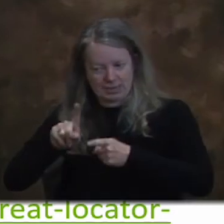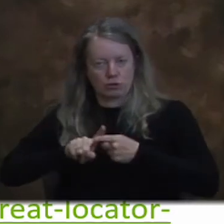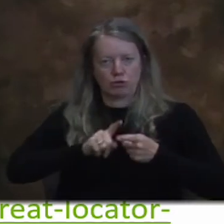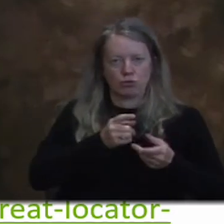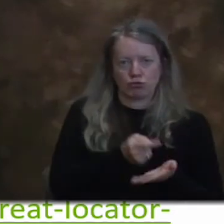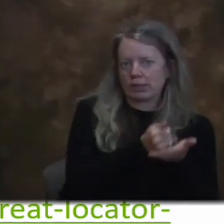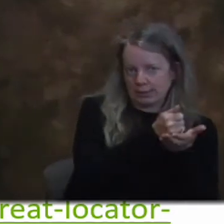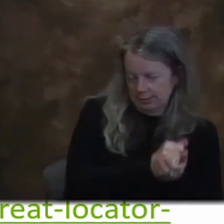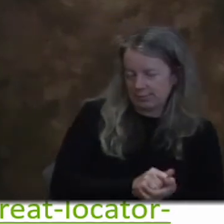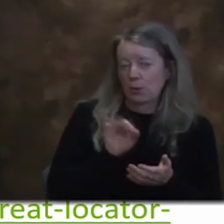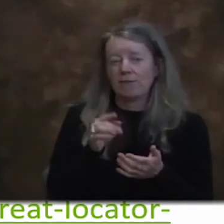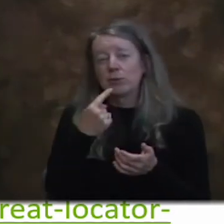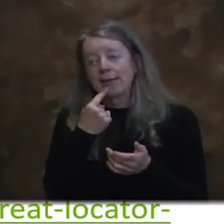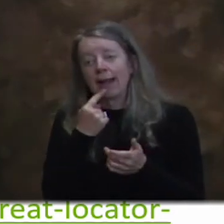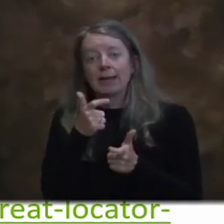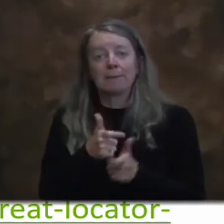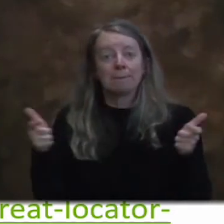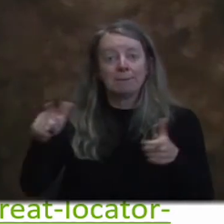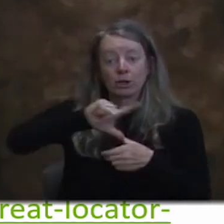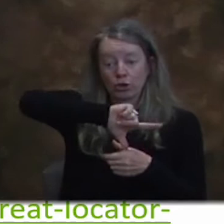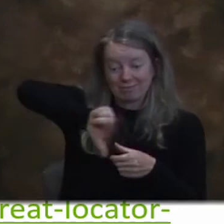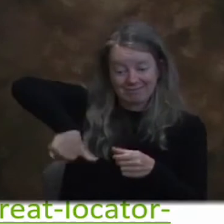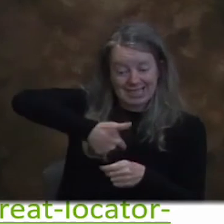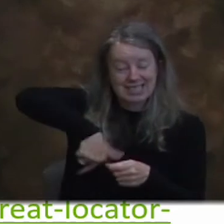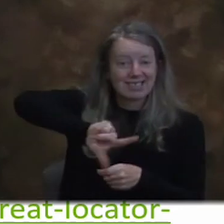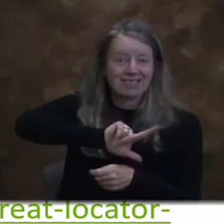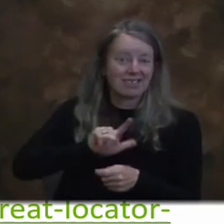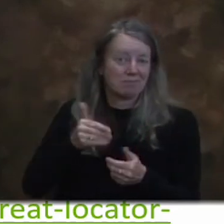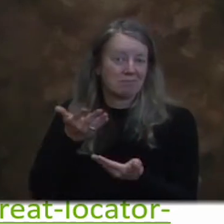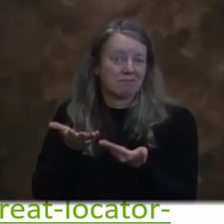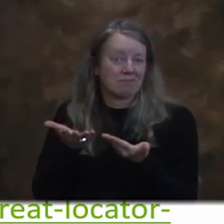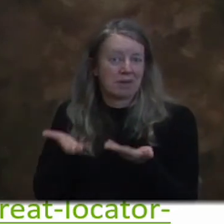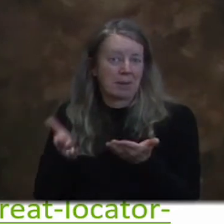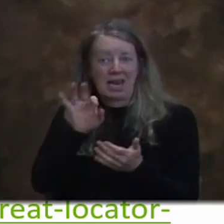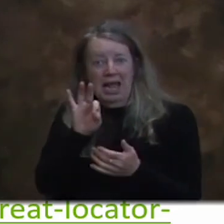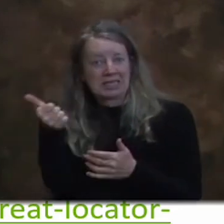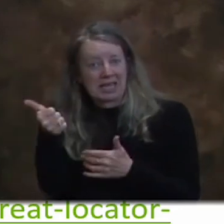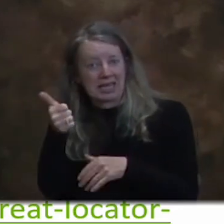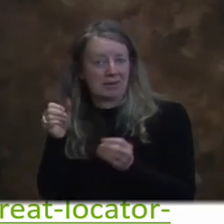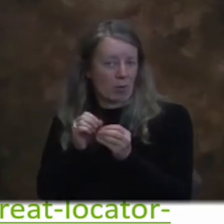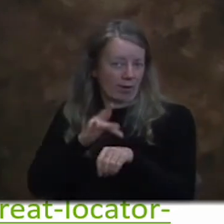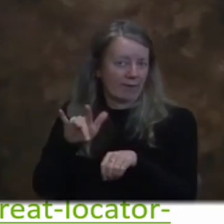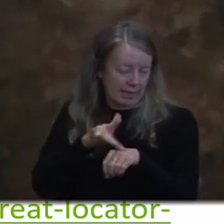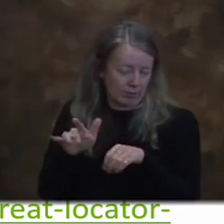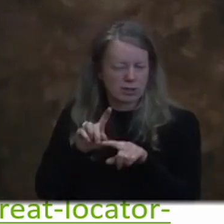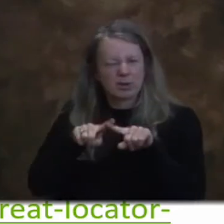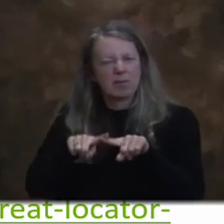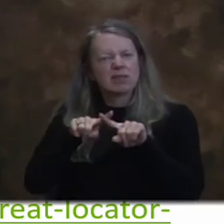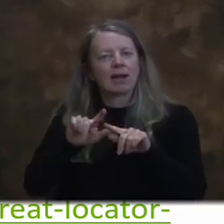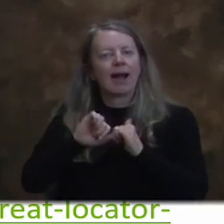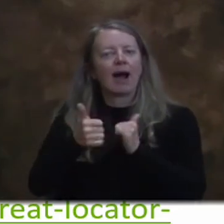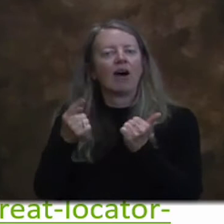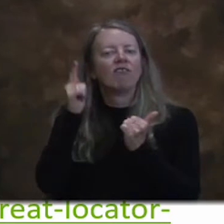or 9. So depending on where you are and what radius you want to look for, there are more providers